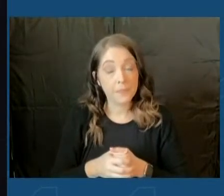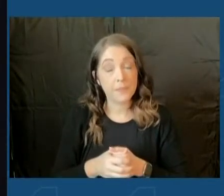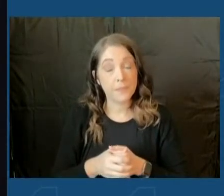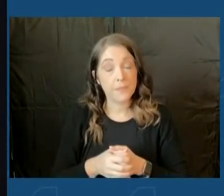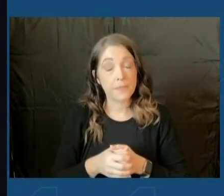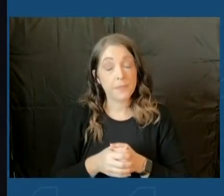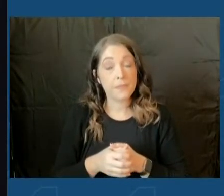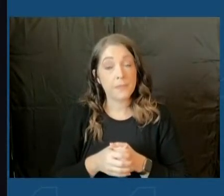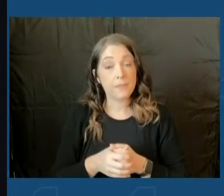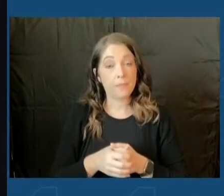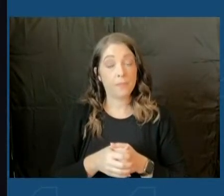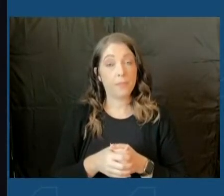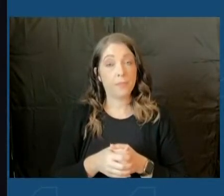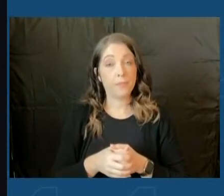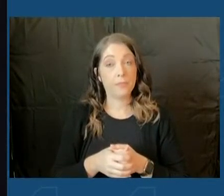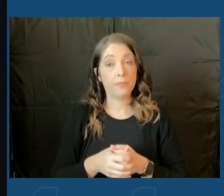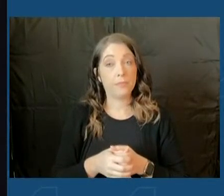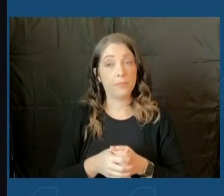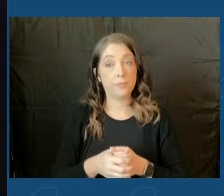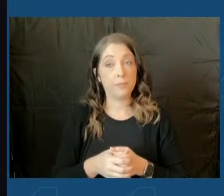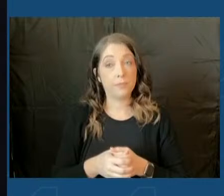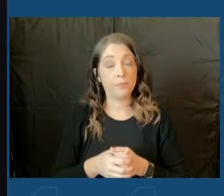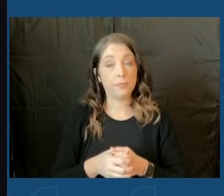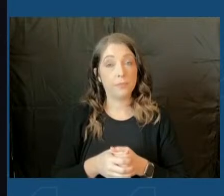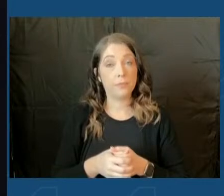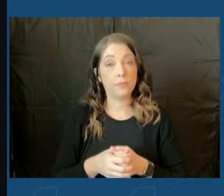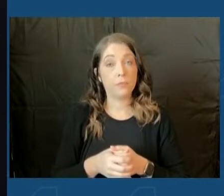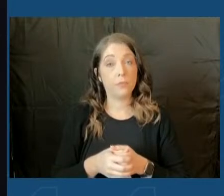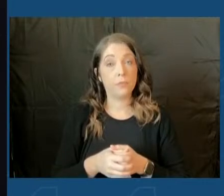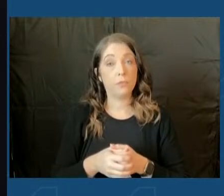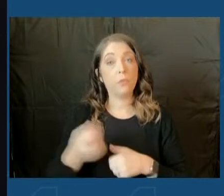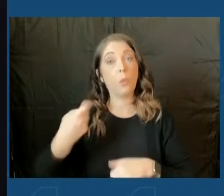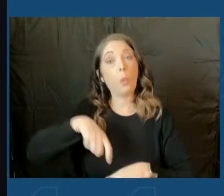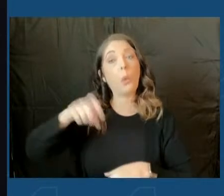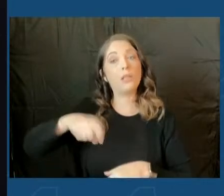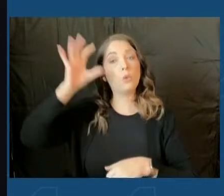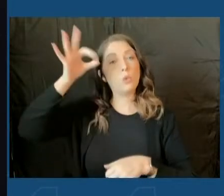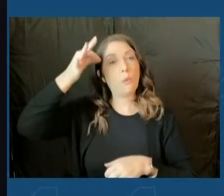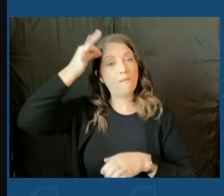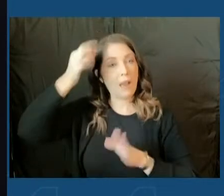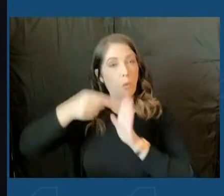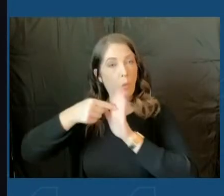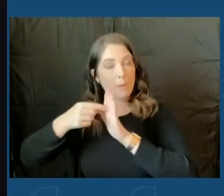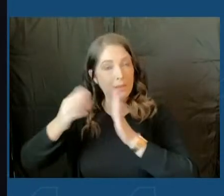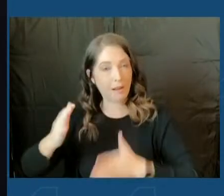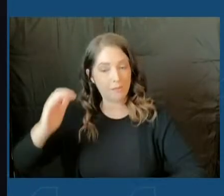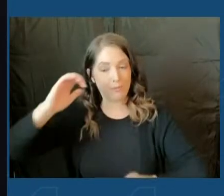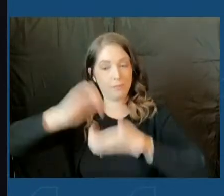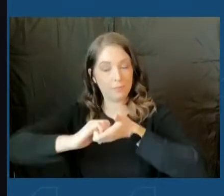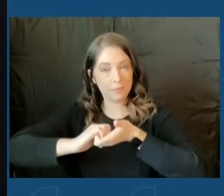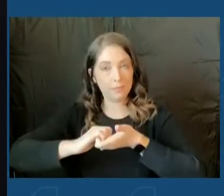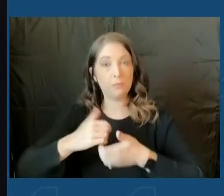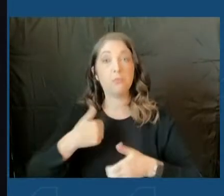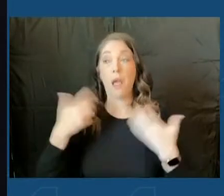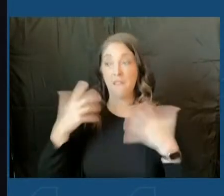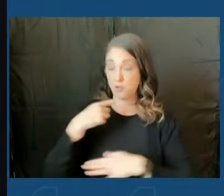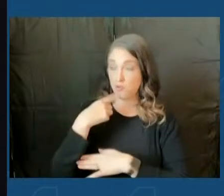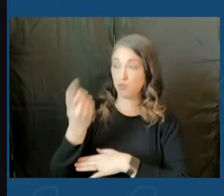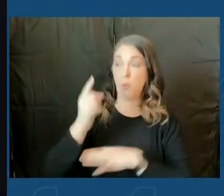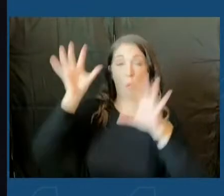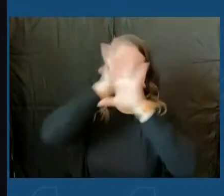So we need to partner with our federal representatives as well. I did tell President Biden when I saw